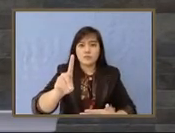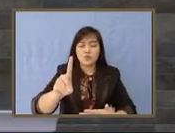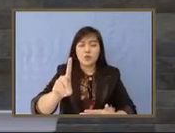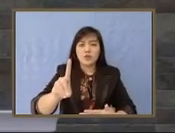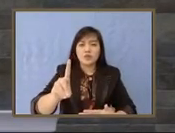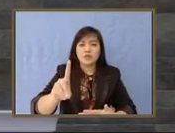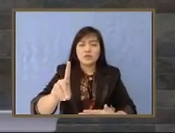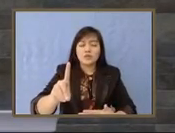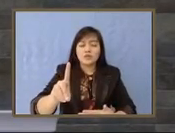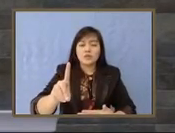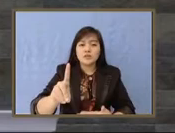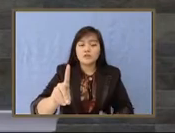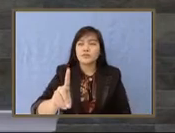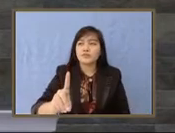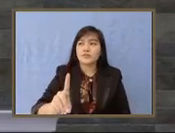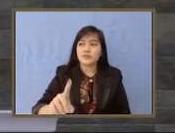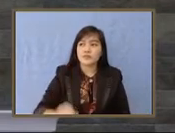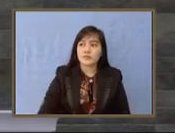makikita natin dyan yung